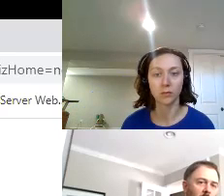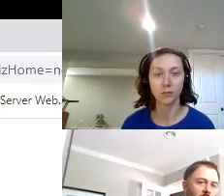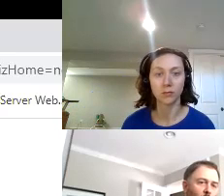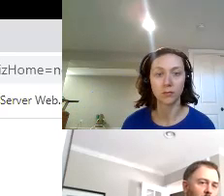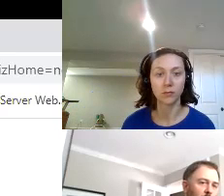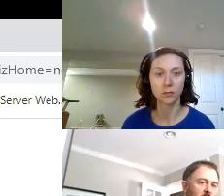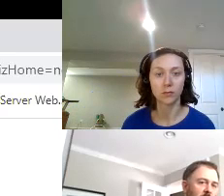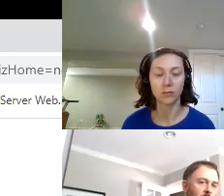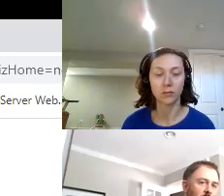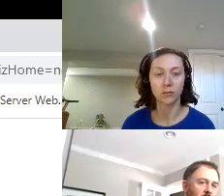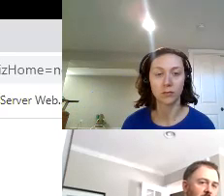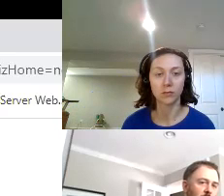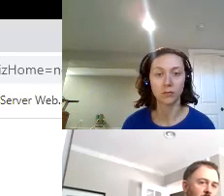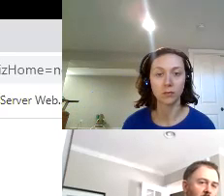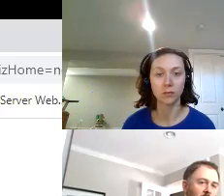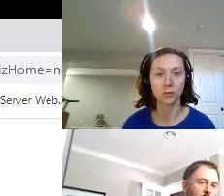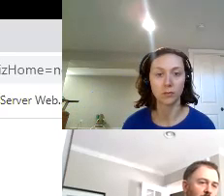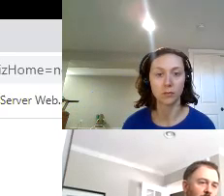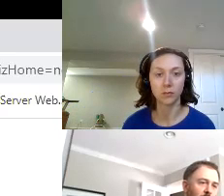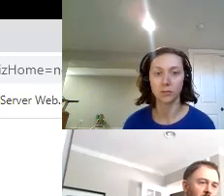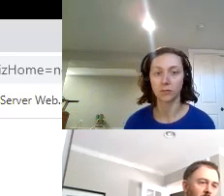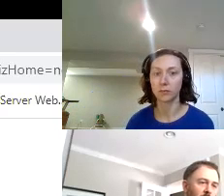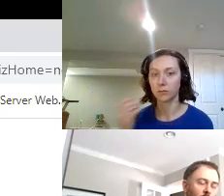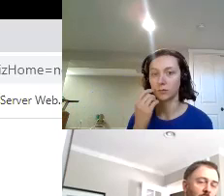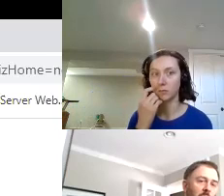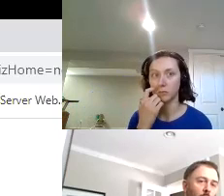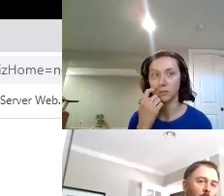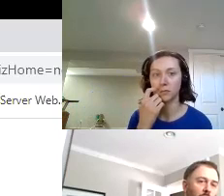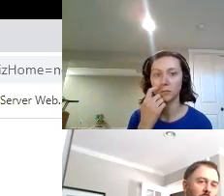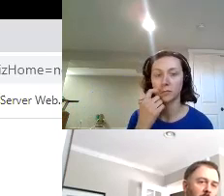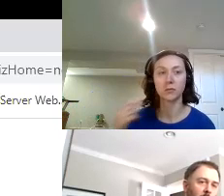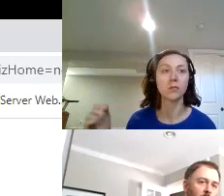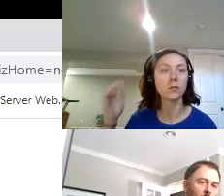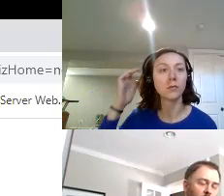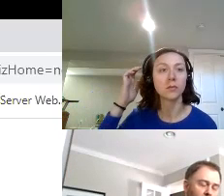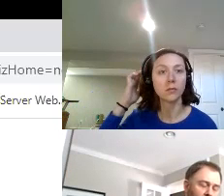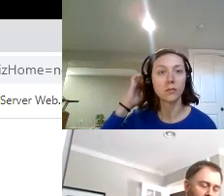year, 40.7% of students were eligible for the free or reduced